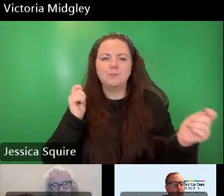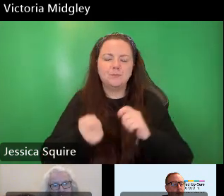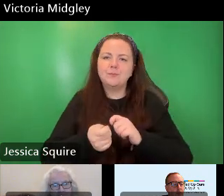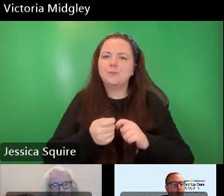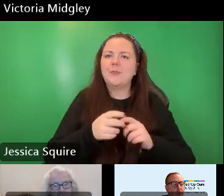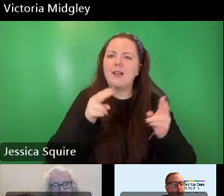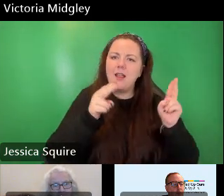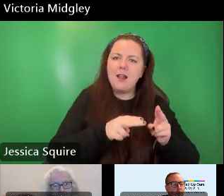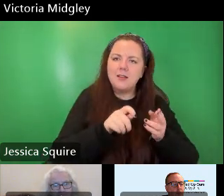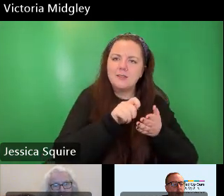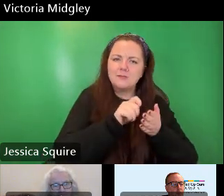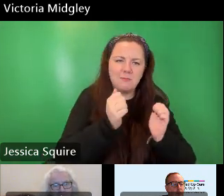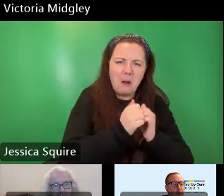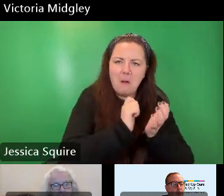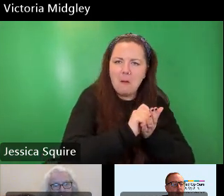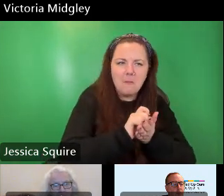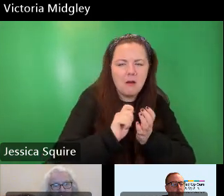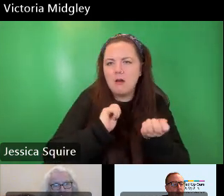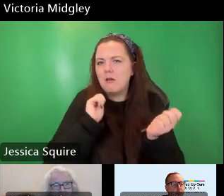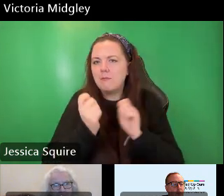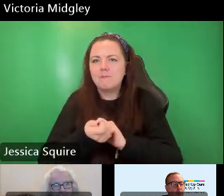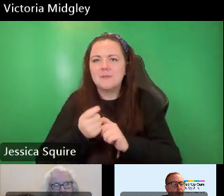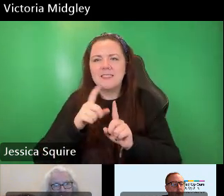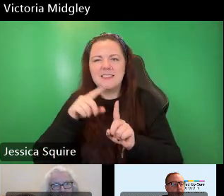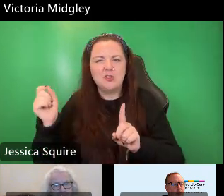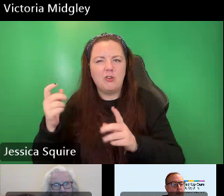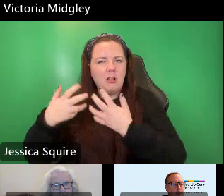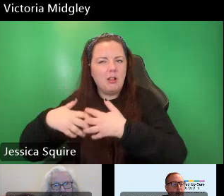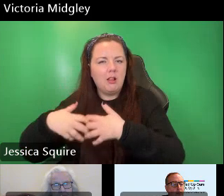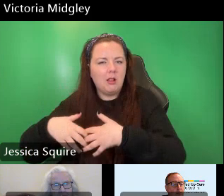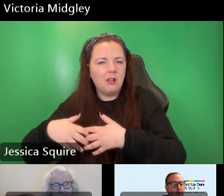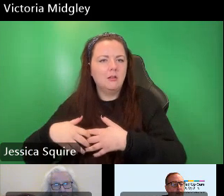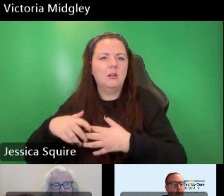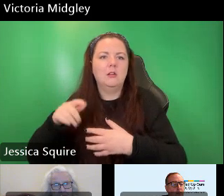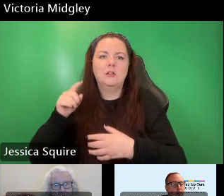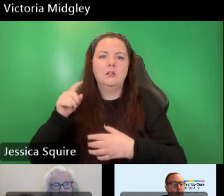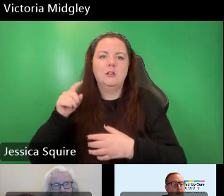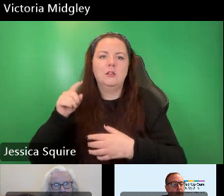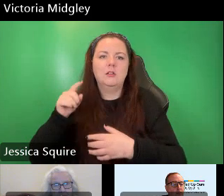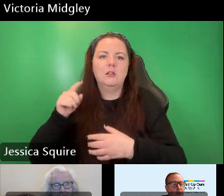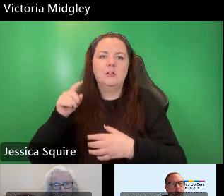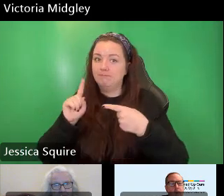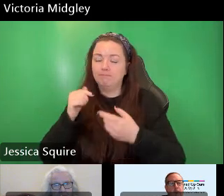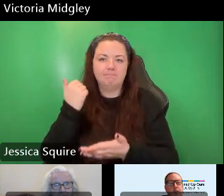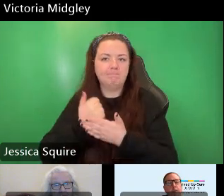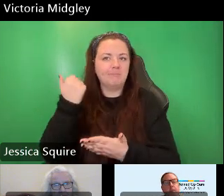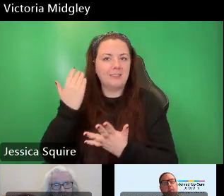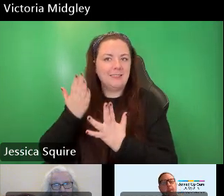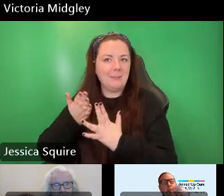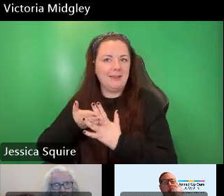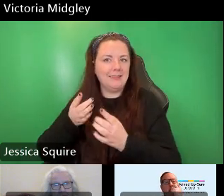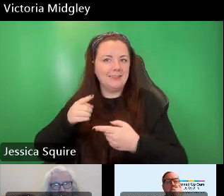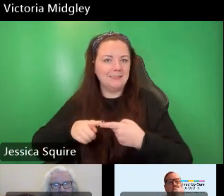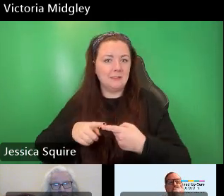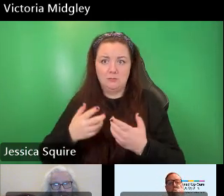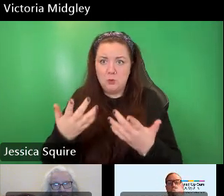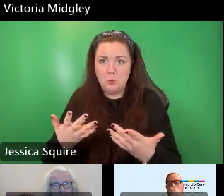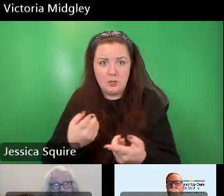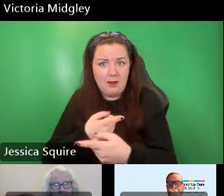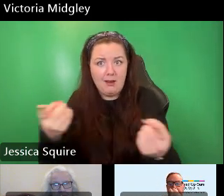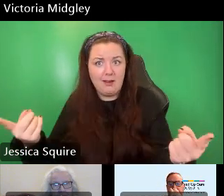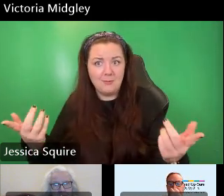capabilities. So the first one is around greater accessibility. And today's a really interesting example of that, isn't it? We've been running face-to-face sessions across